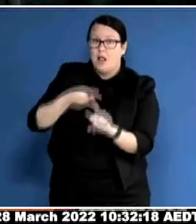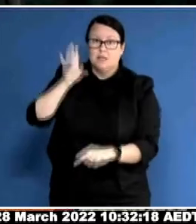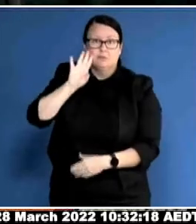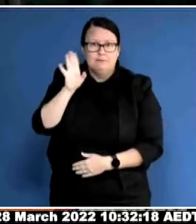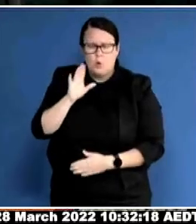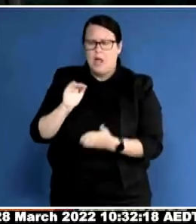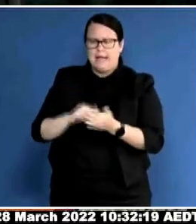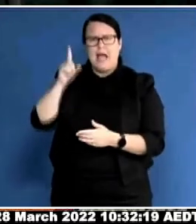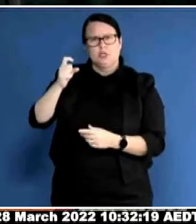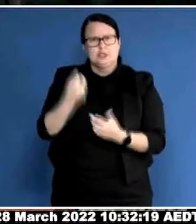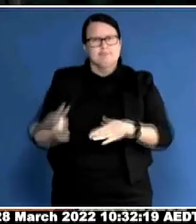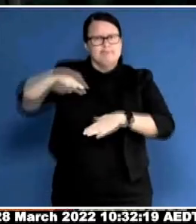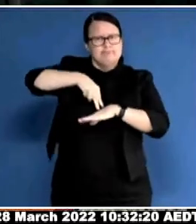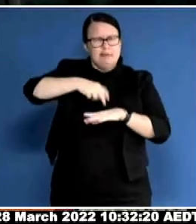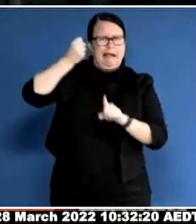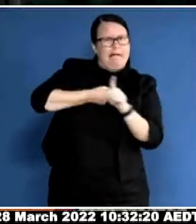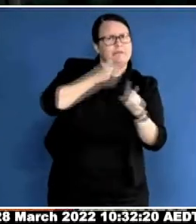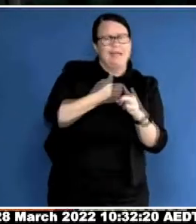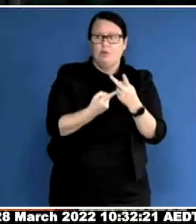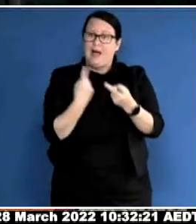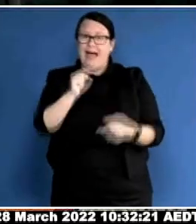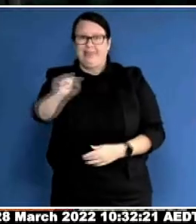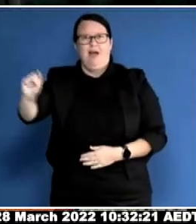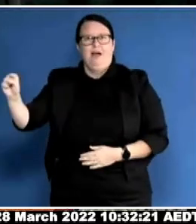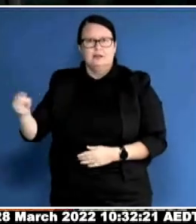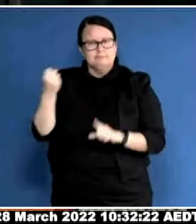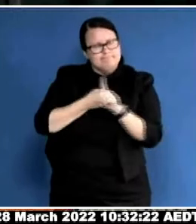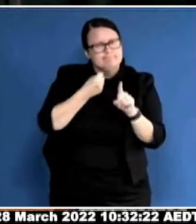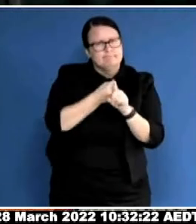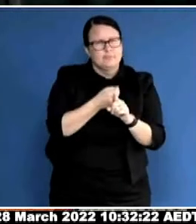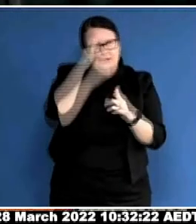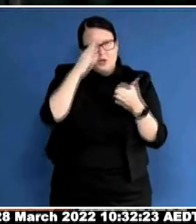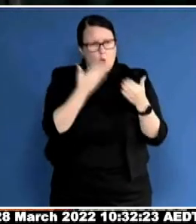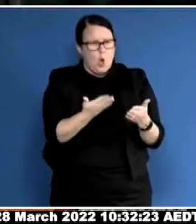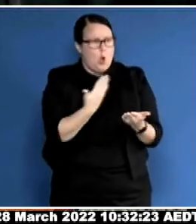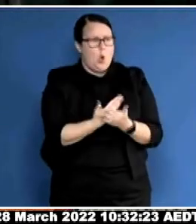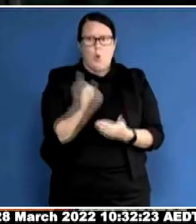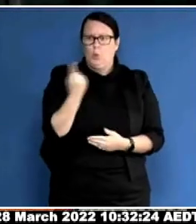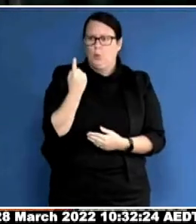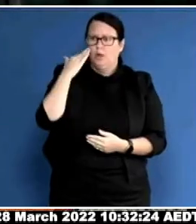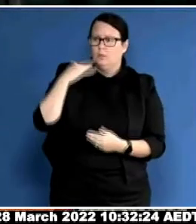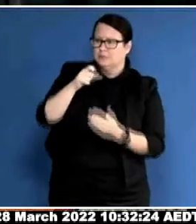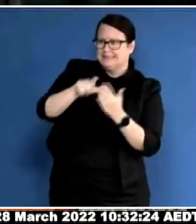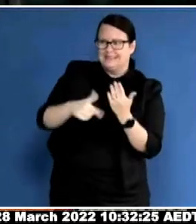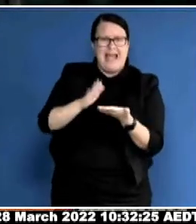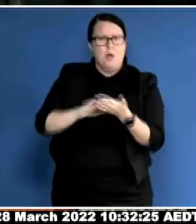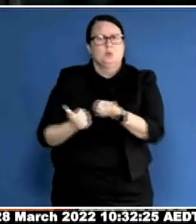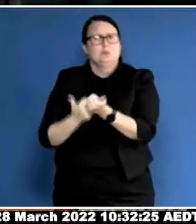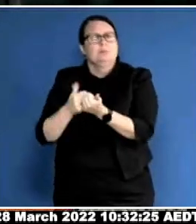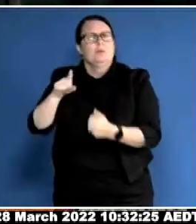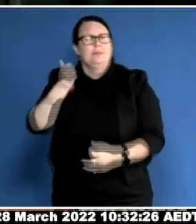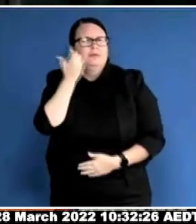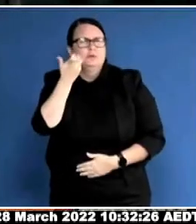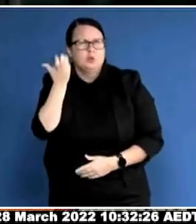advocate. She focuses on family violence perpetrated against women with disabilities or those who